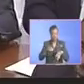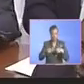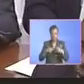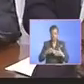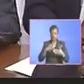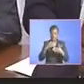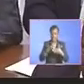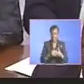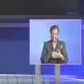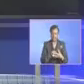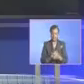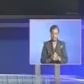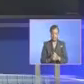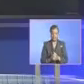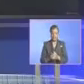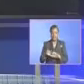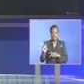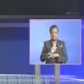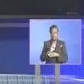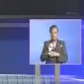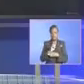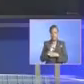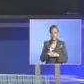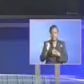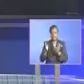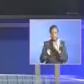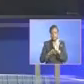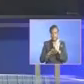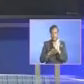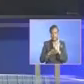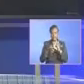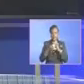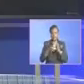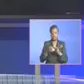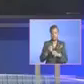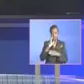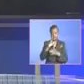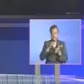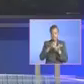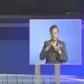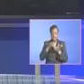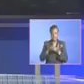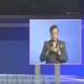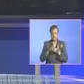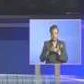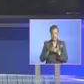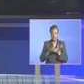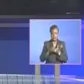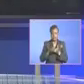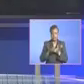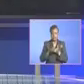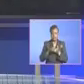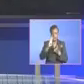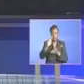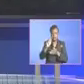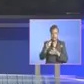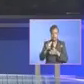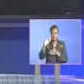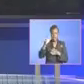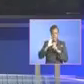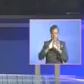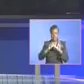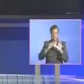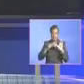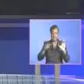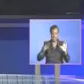On to some other news tonight, the employee base of some 3,000 at the multi-billion dollar Bahama resort on Cable Beach is expected to increase by at